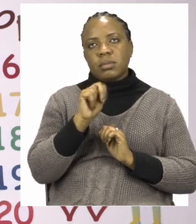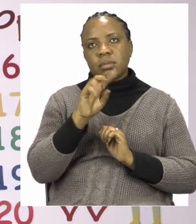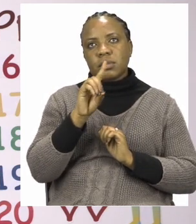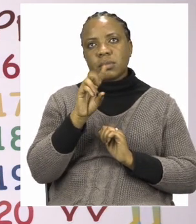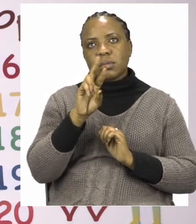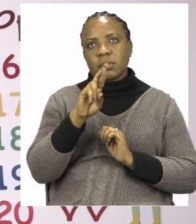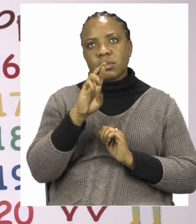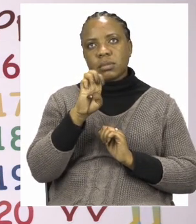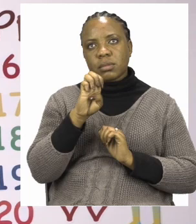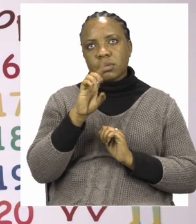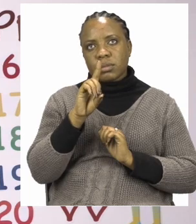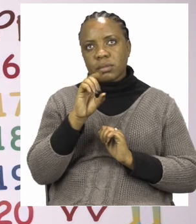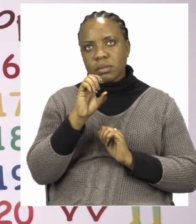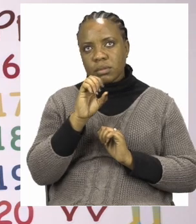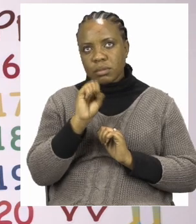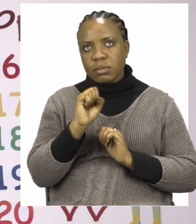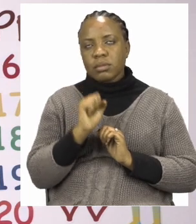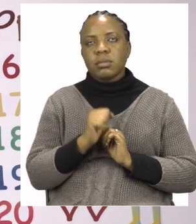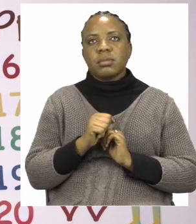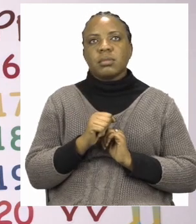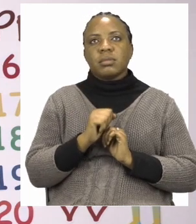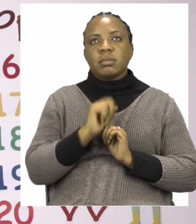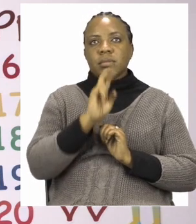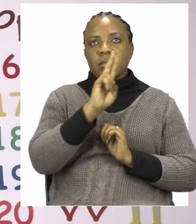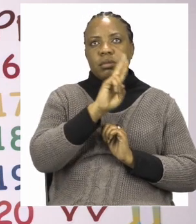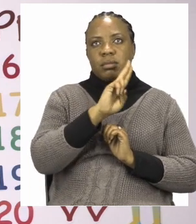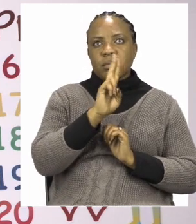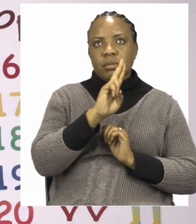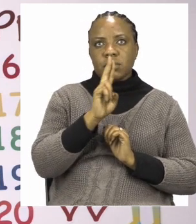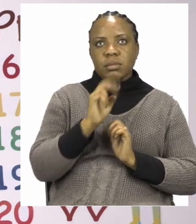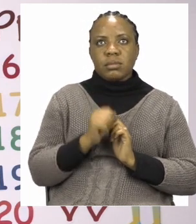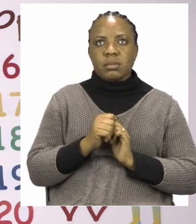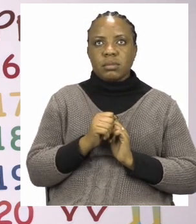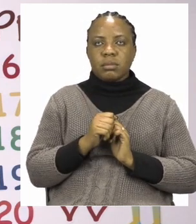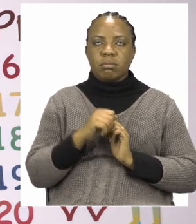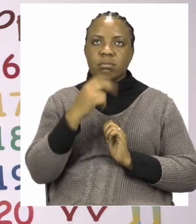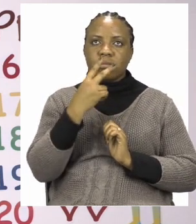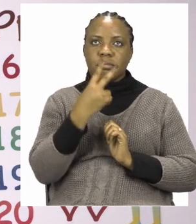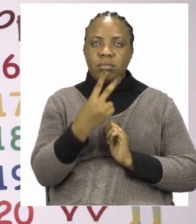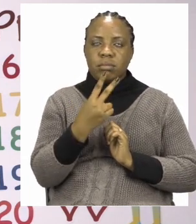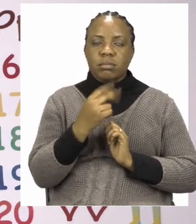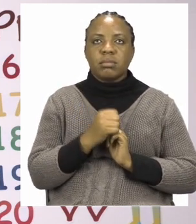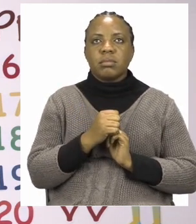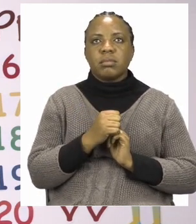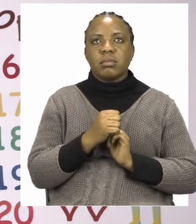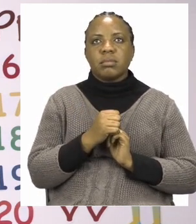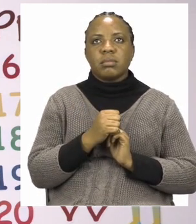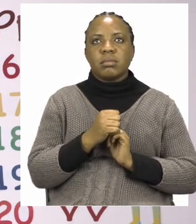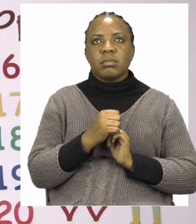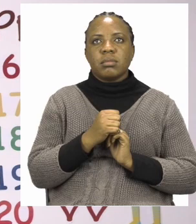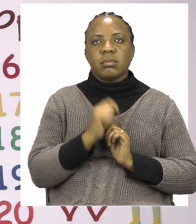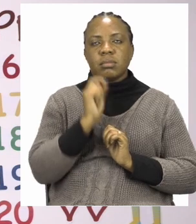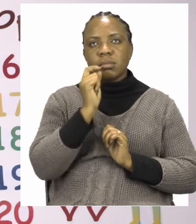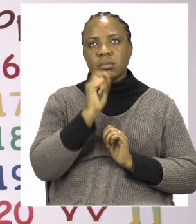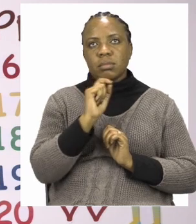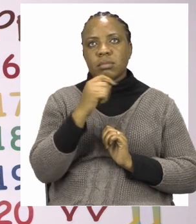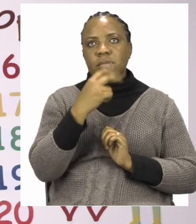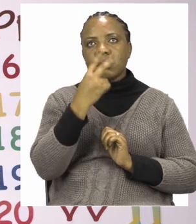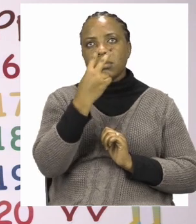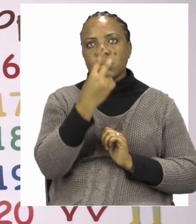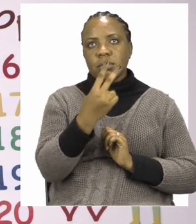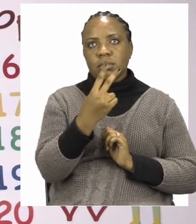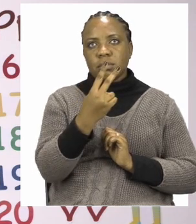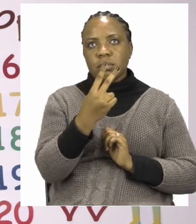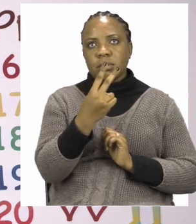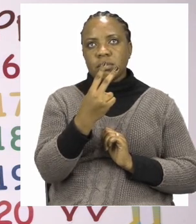have grandpa hundreds. And grandpa hundreds has a 2. So we're going to take that 2 and put that in its correct